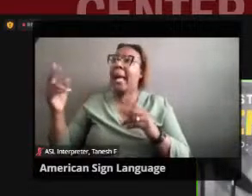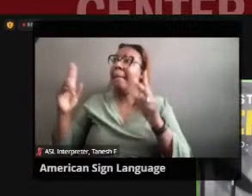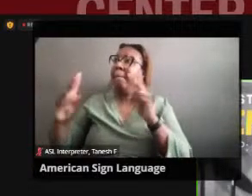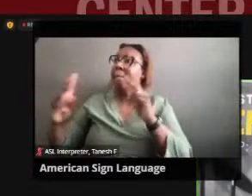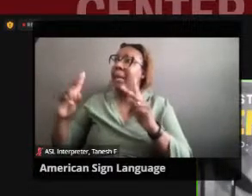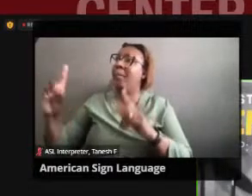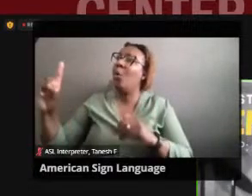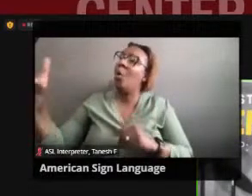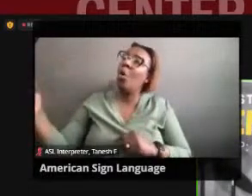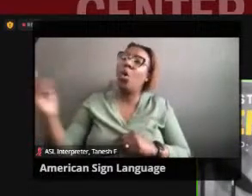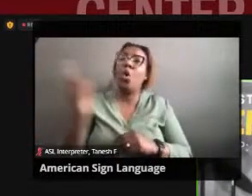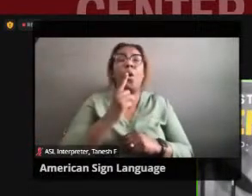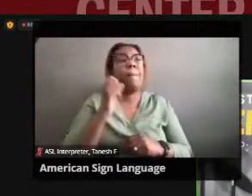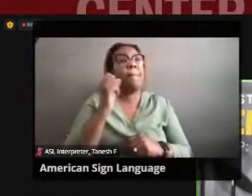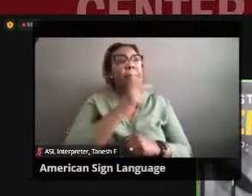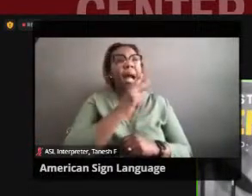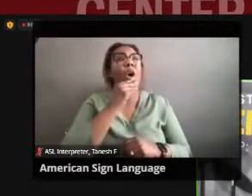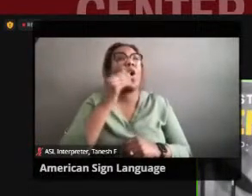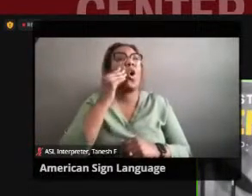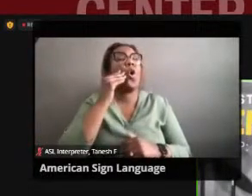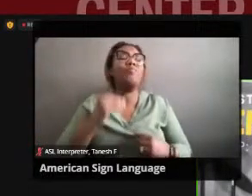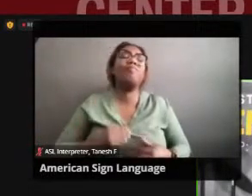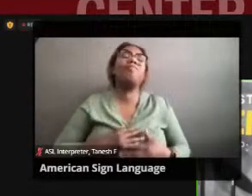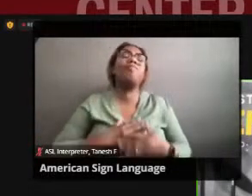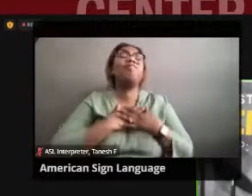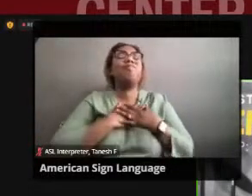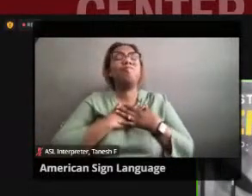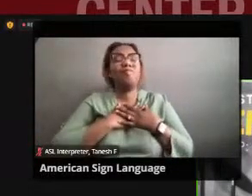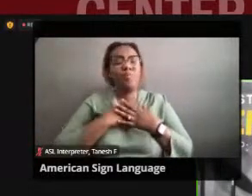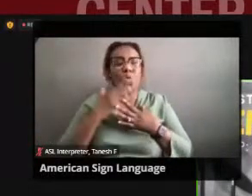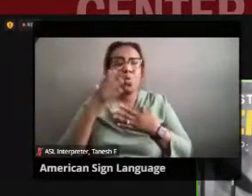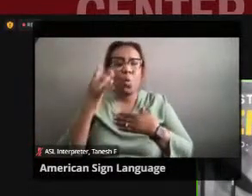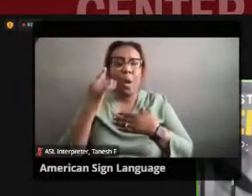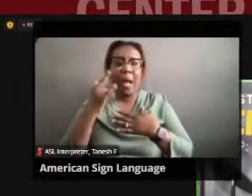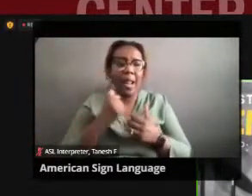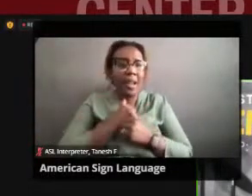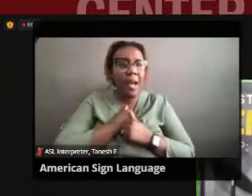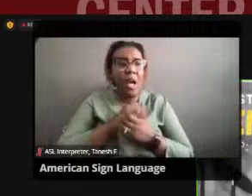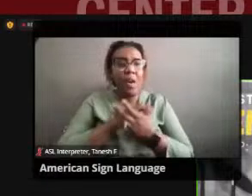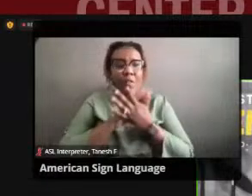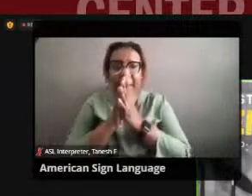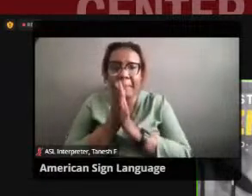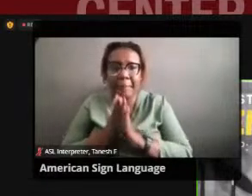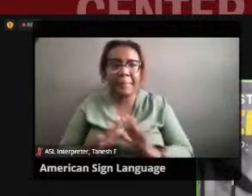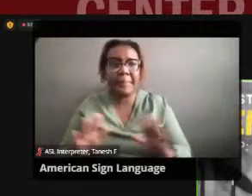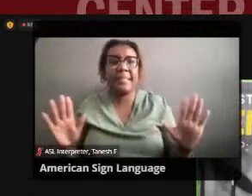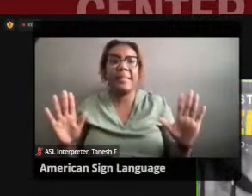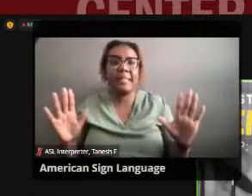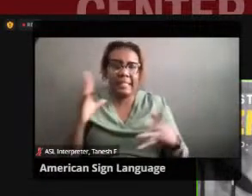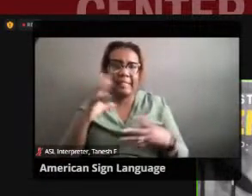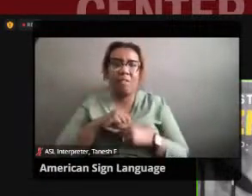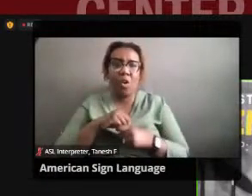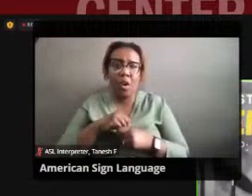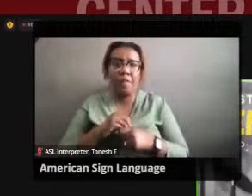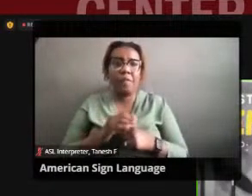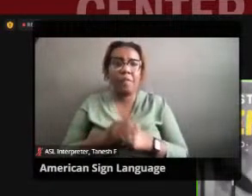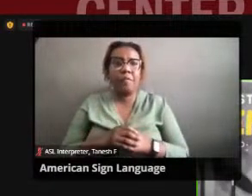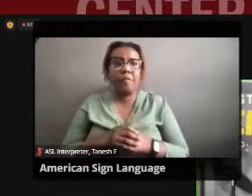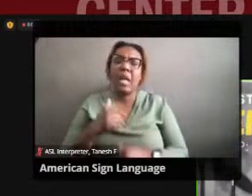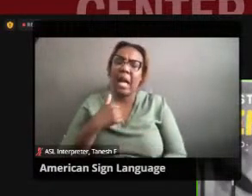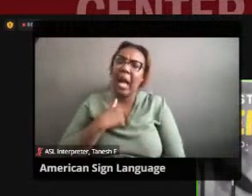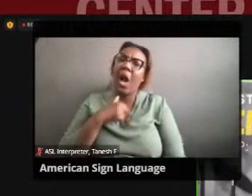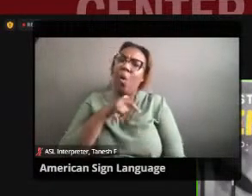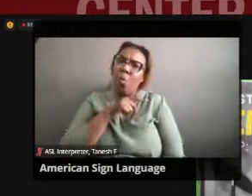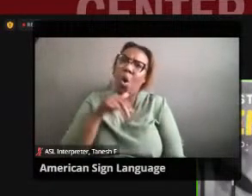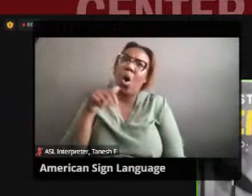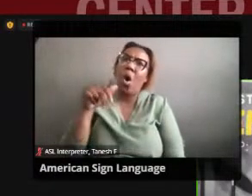melancholy because love and peace are holy and are coming to town. I was walking down a slope